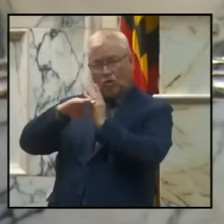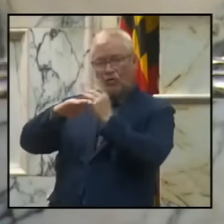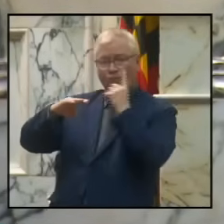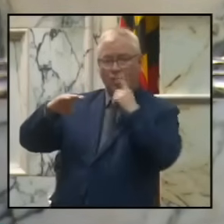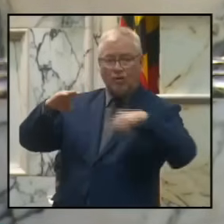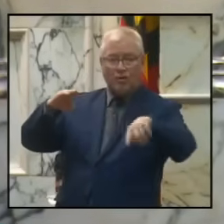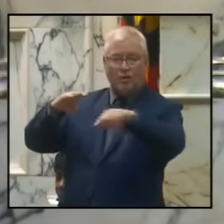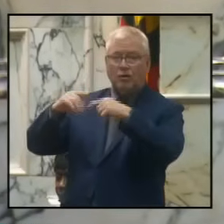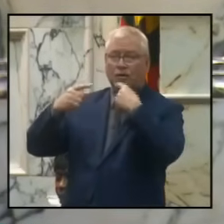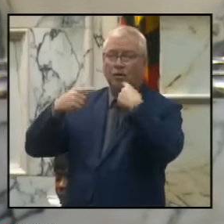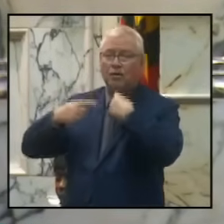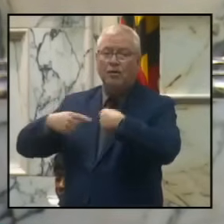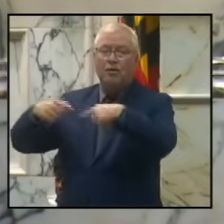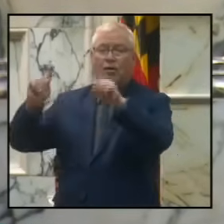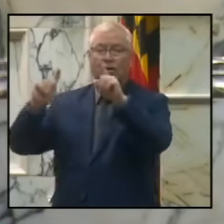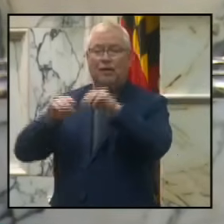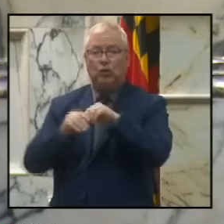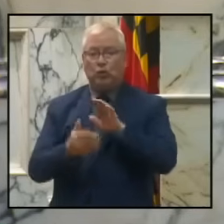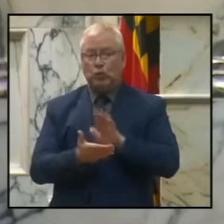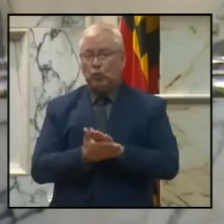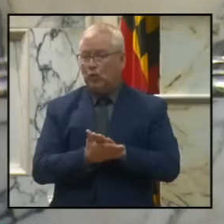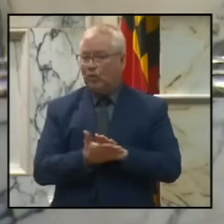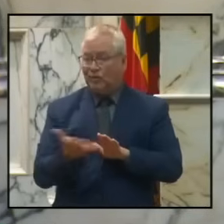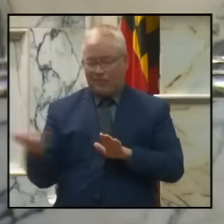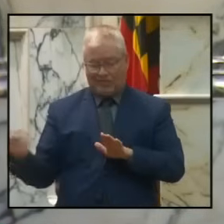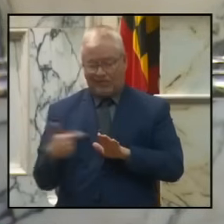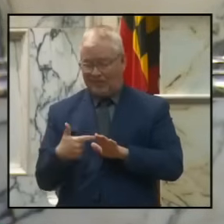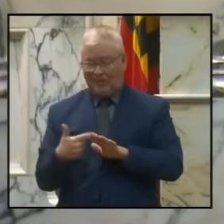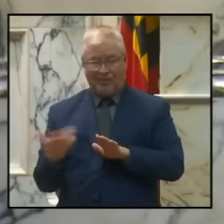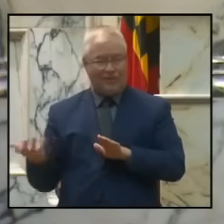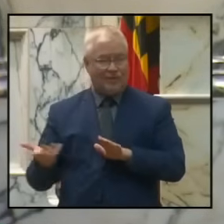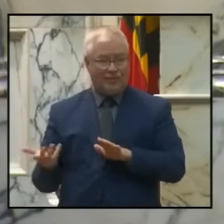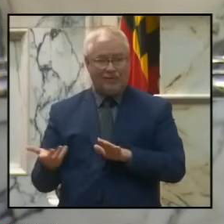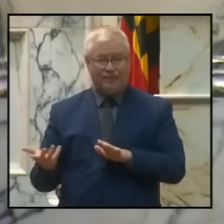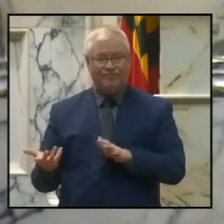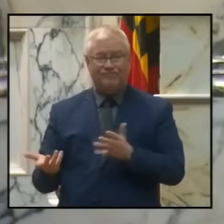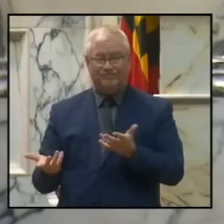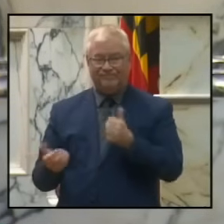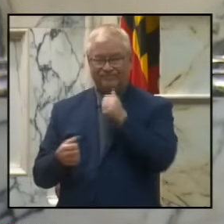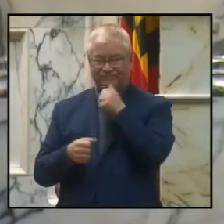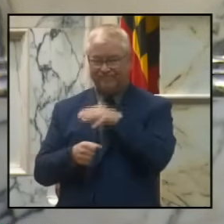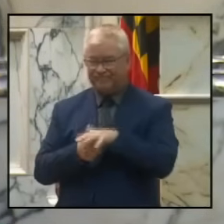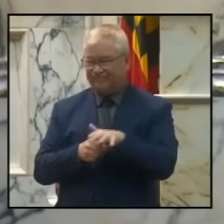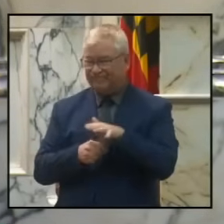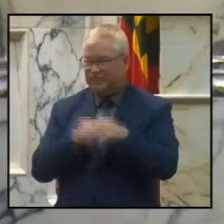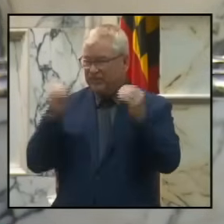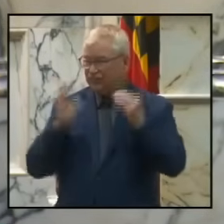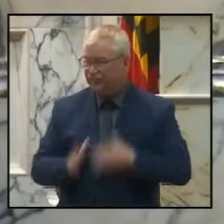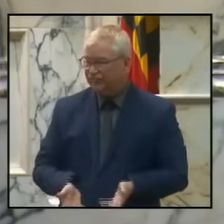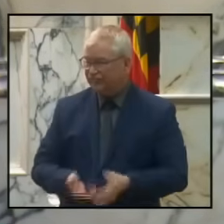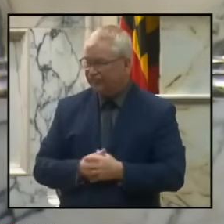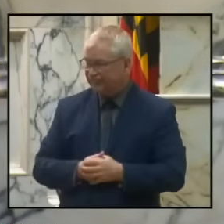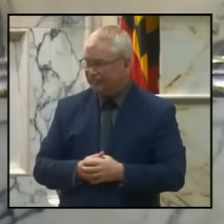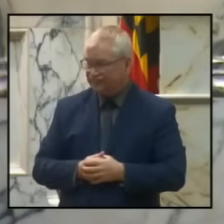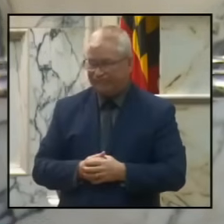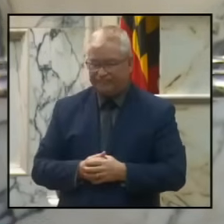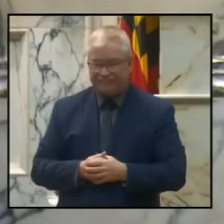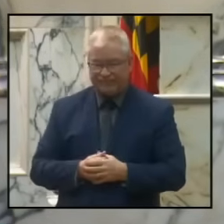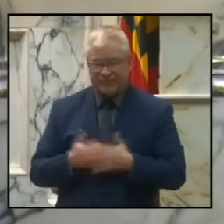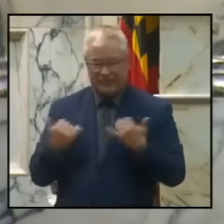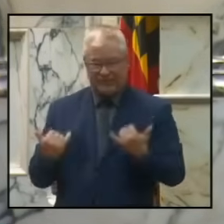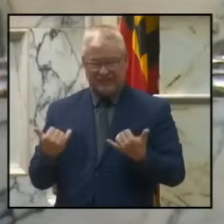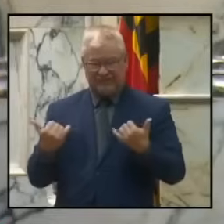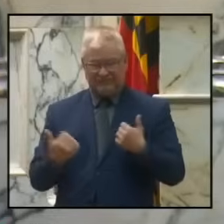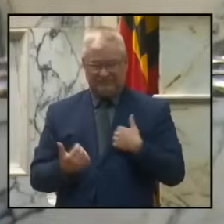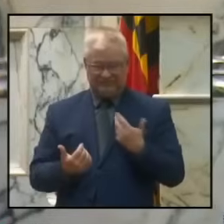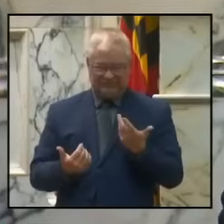schools, and that is the teacher shortage. We are currently tens of